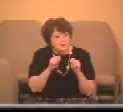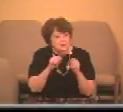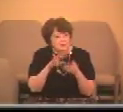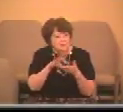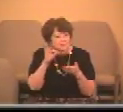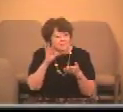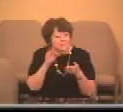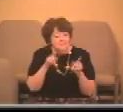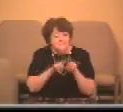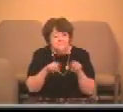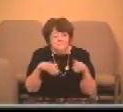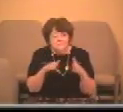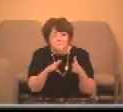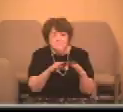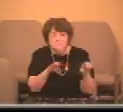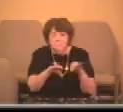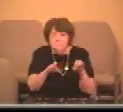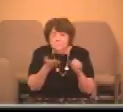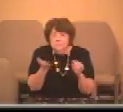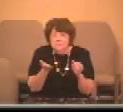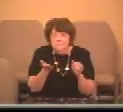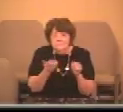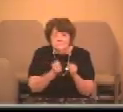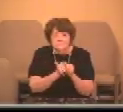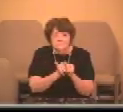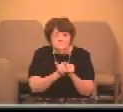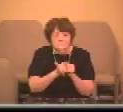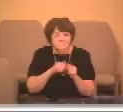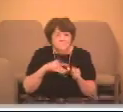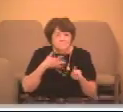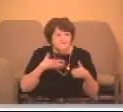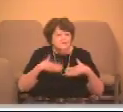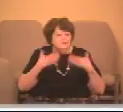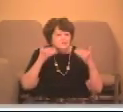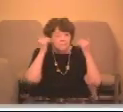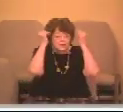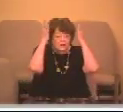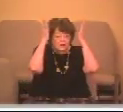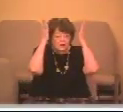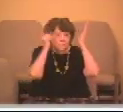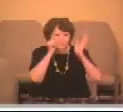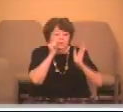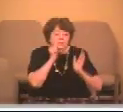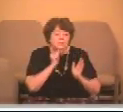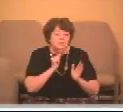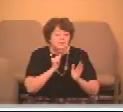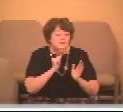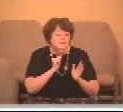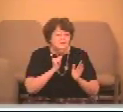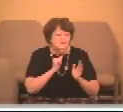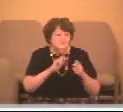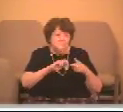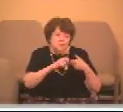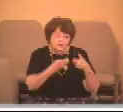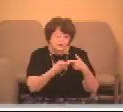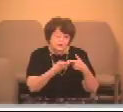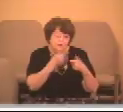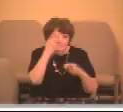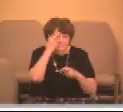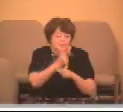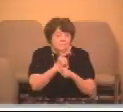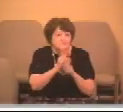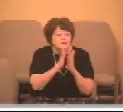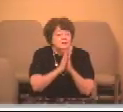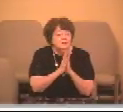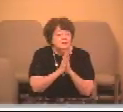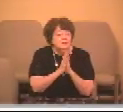of seeing the world. Notice what he says. Read this with me. Be joyful in hope, patient in affliction, and faithful in